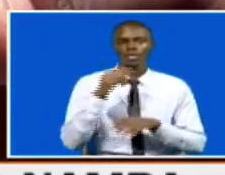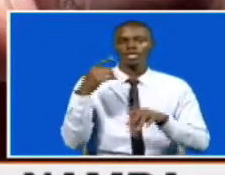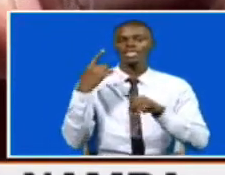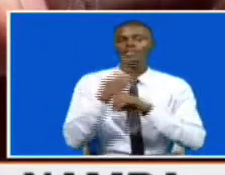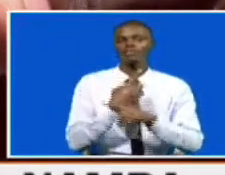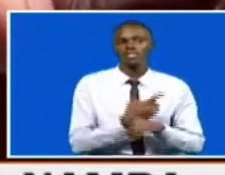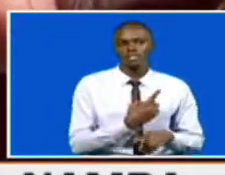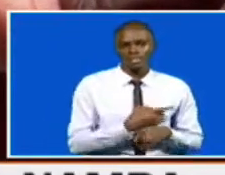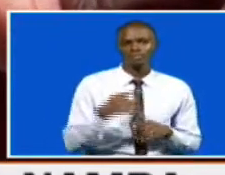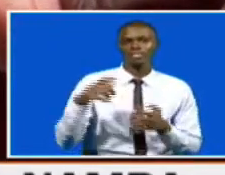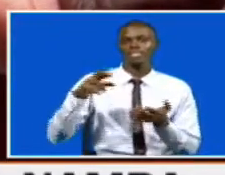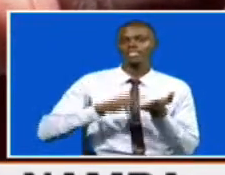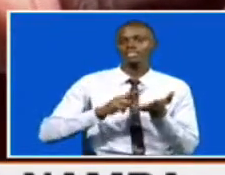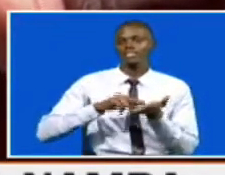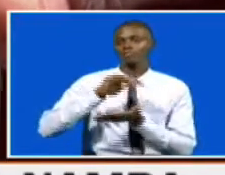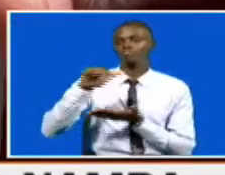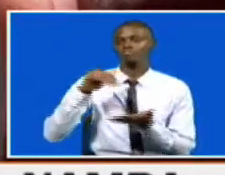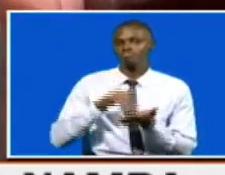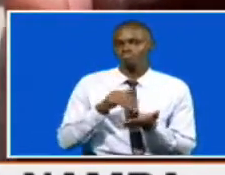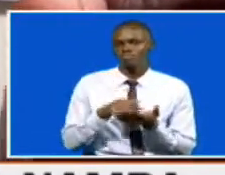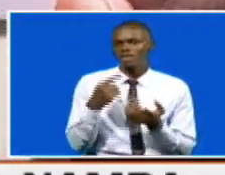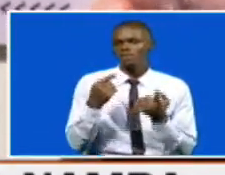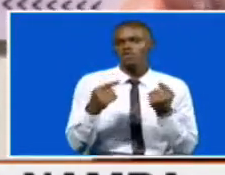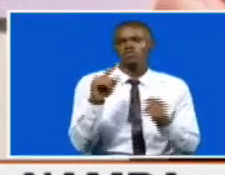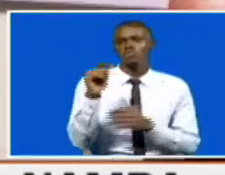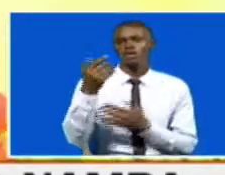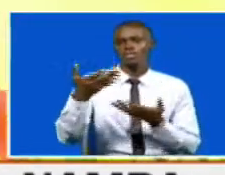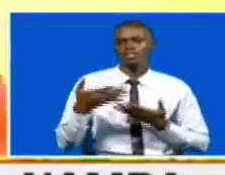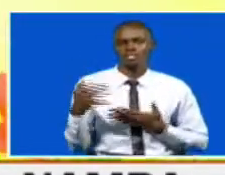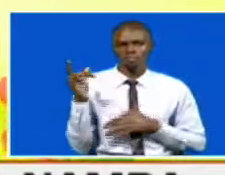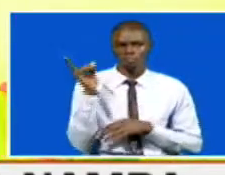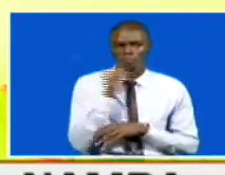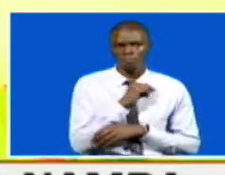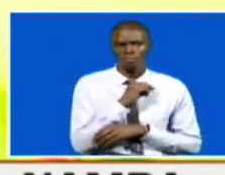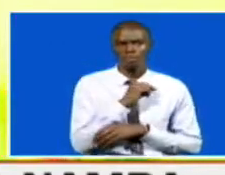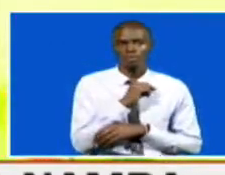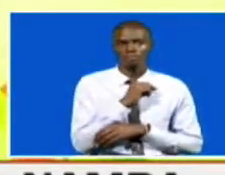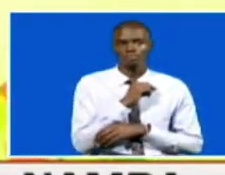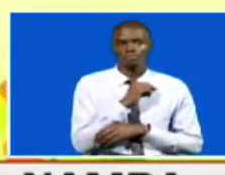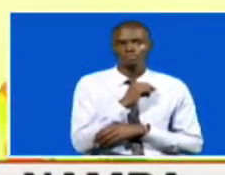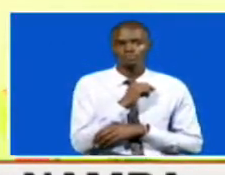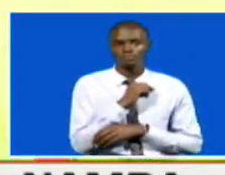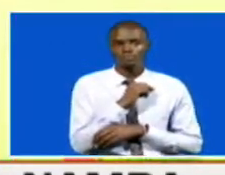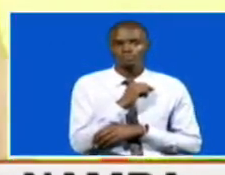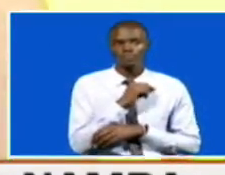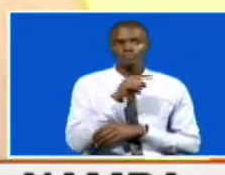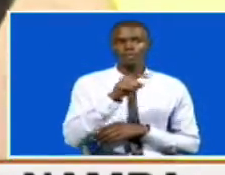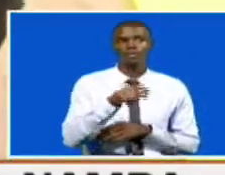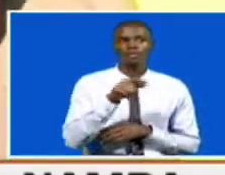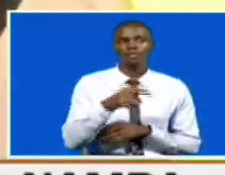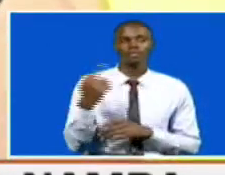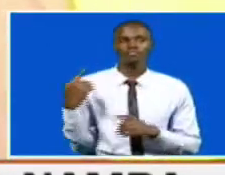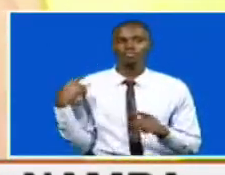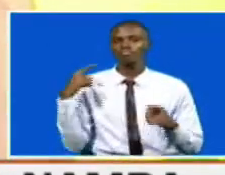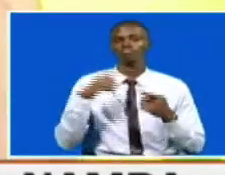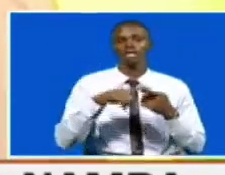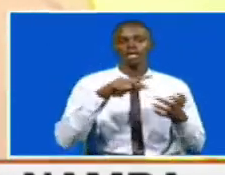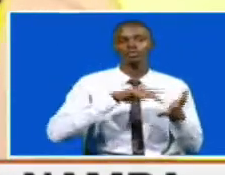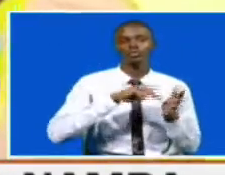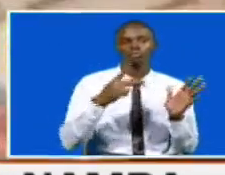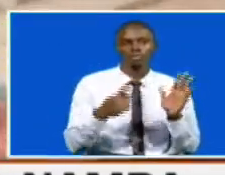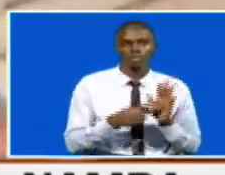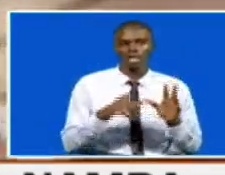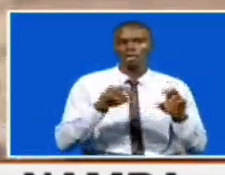designated registration centers, very few Kenyans received the card. Despite the resources that have been channeled to the project,